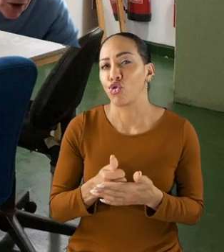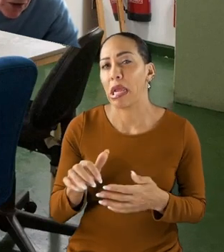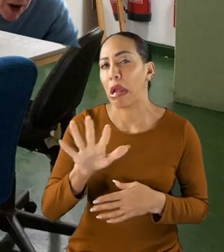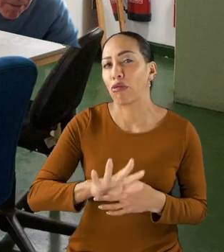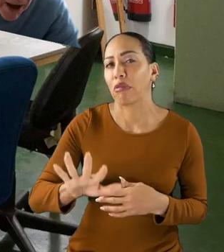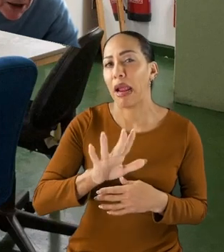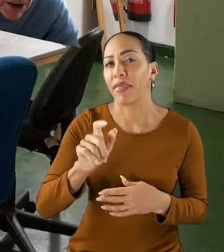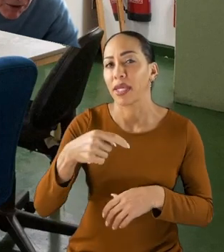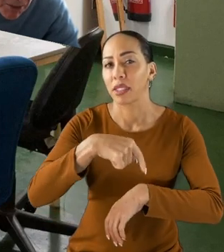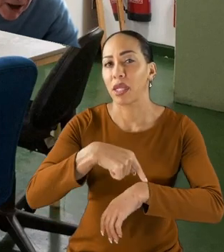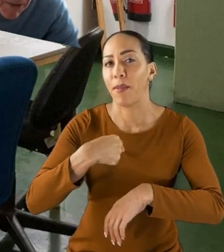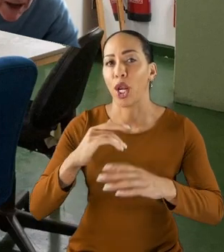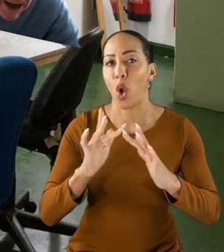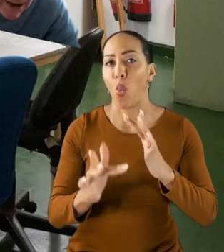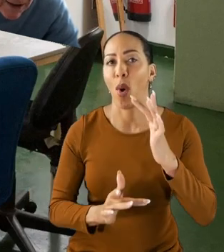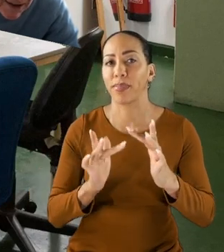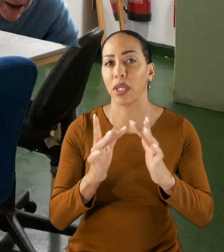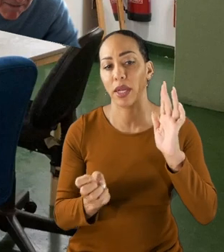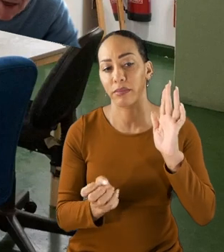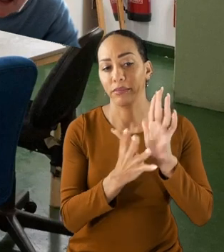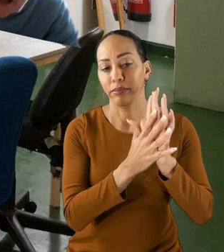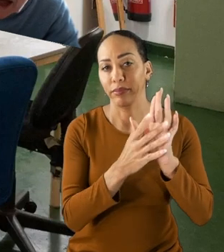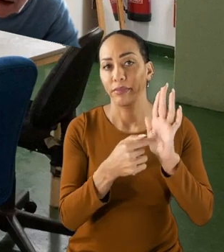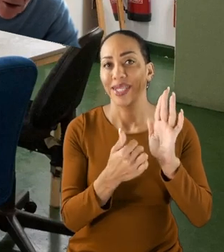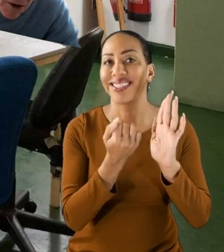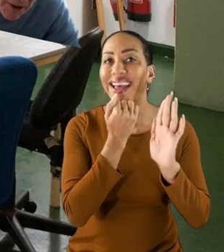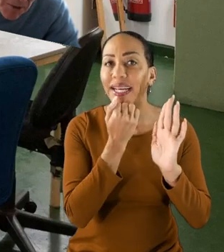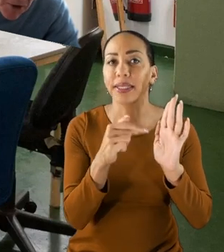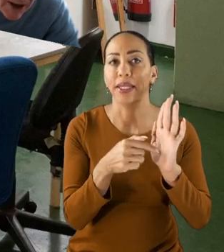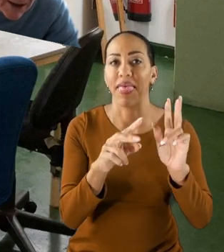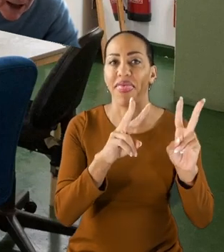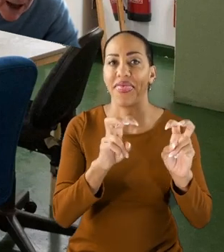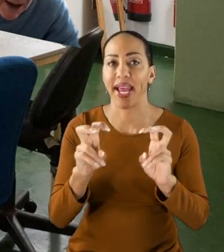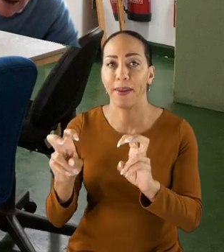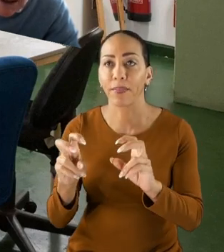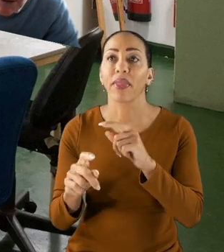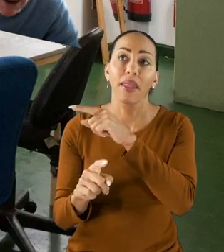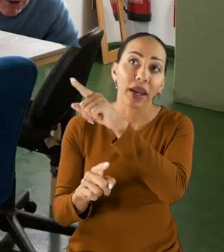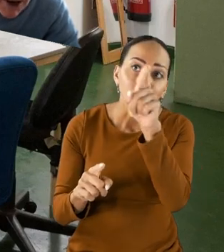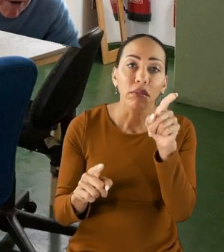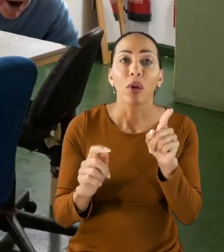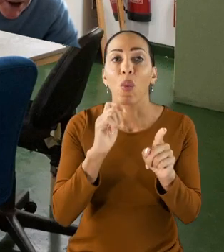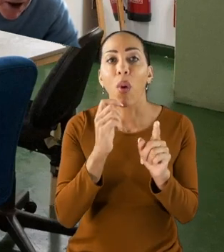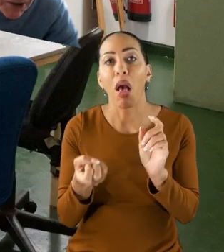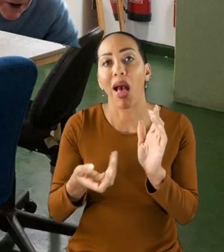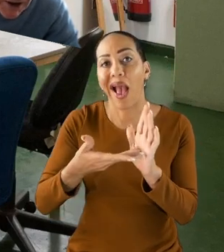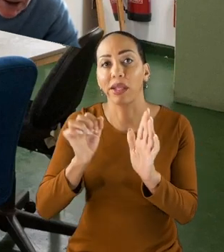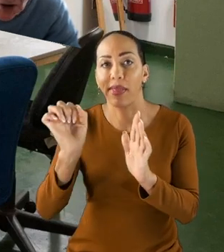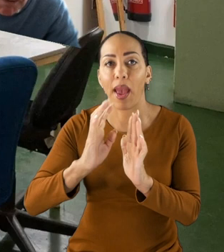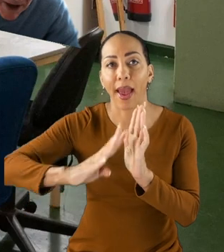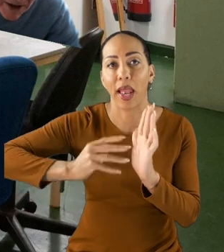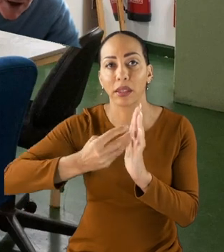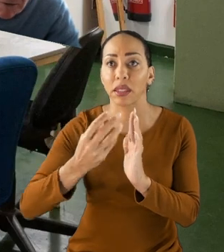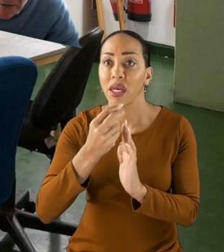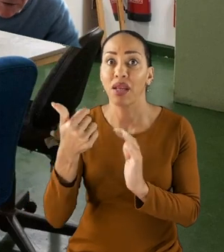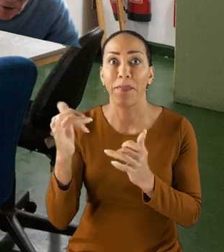time on the web page. So we put up the date and the theme, and a lot of people put it into their calendars. Several have already rung me and asked for it. It's